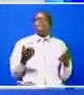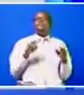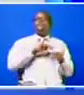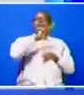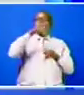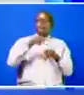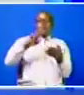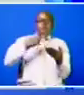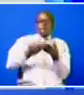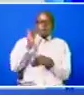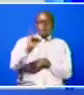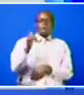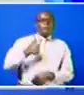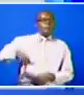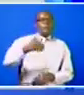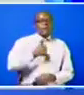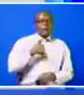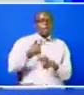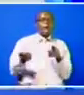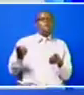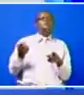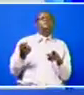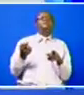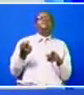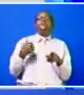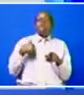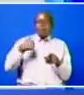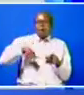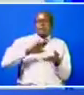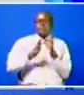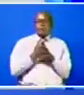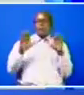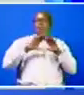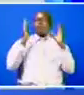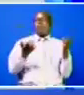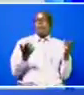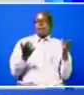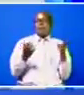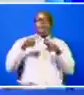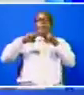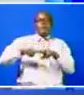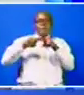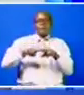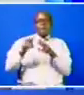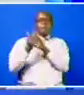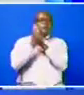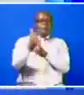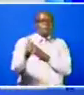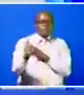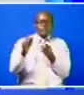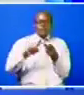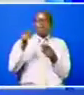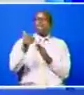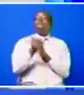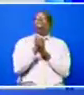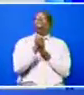national resources that exist. But increasingly, in order for us to be globally competitive, they depend on competencies and